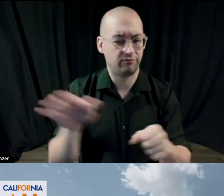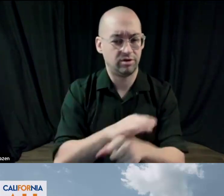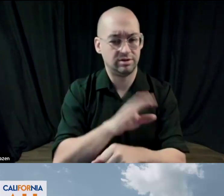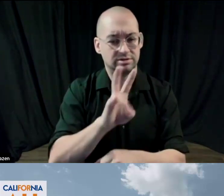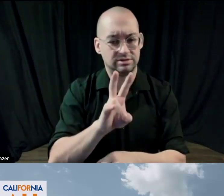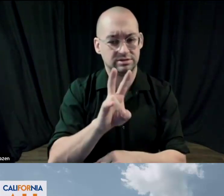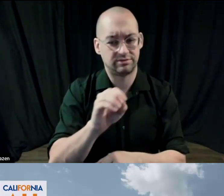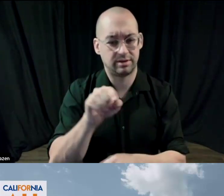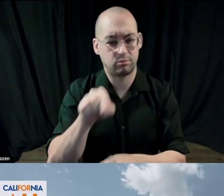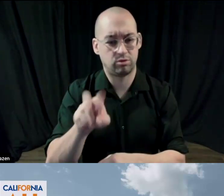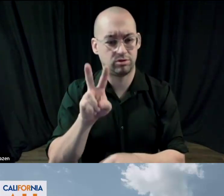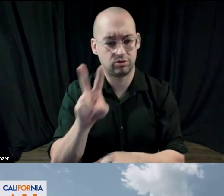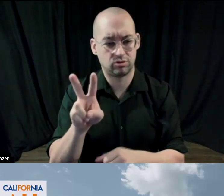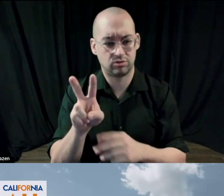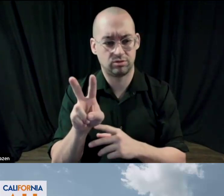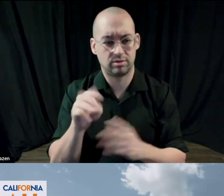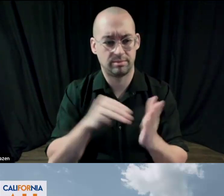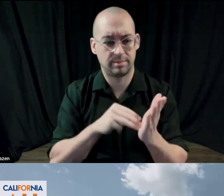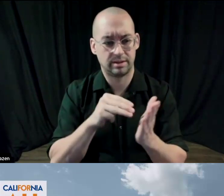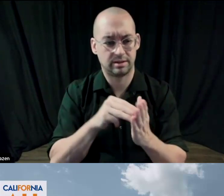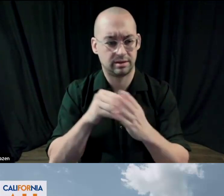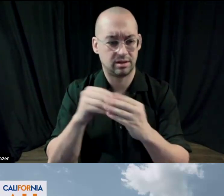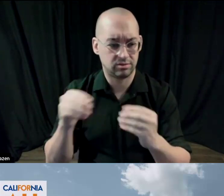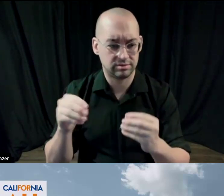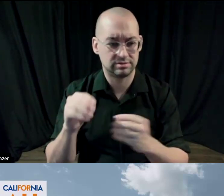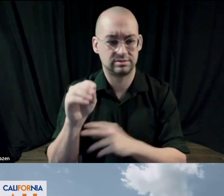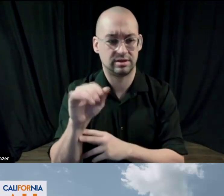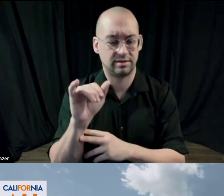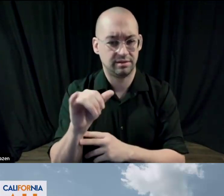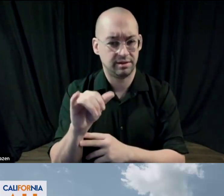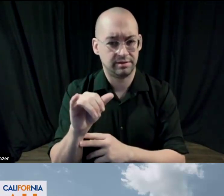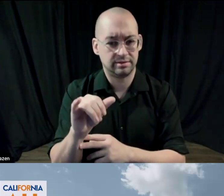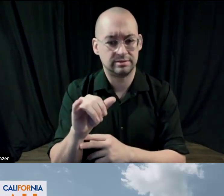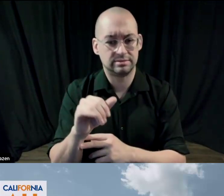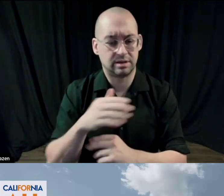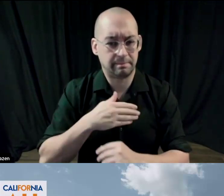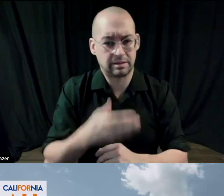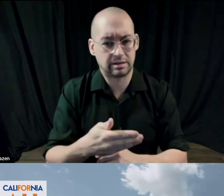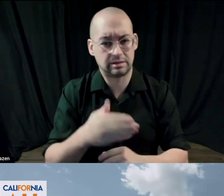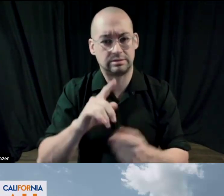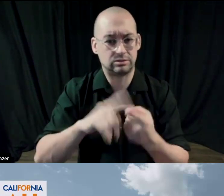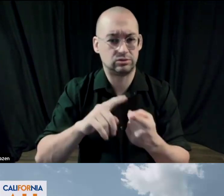$70.2 million as obligated to the state,